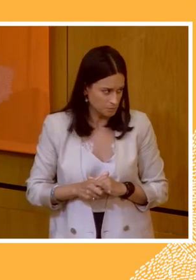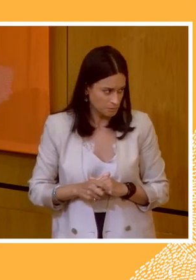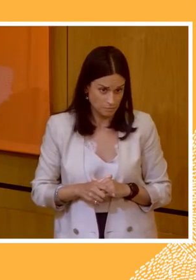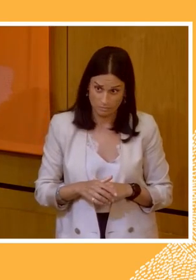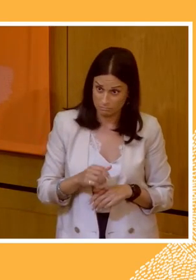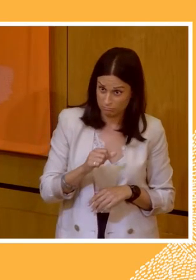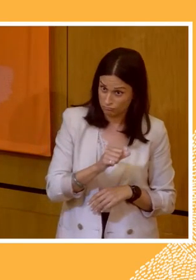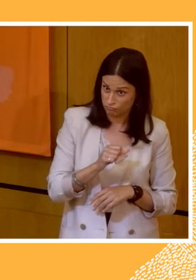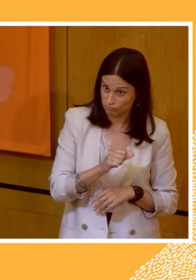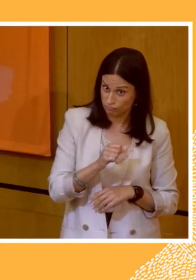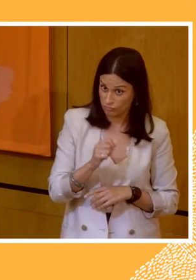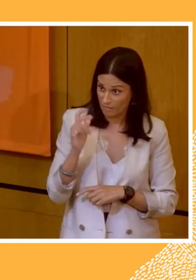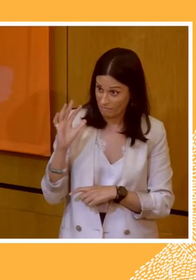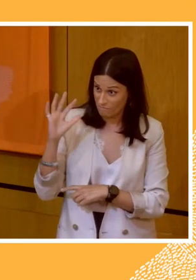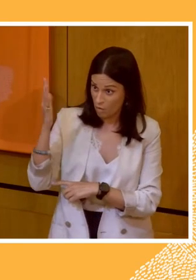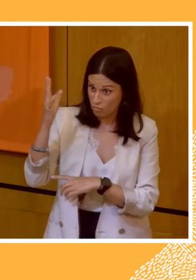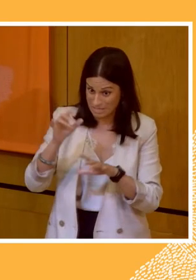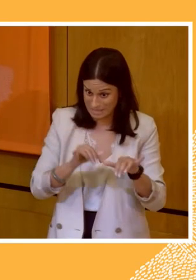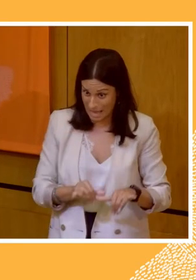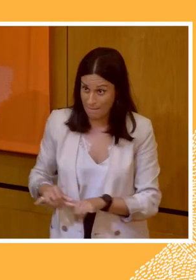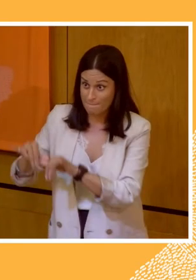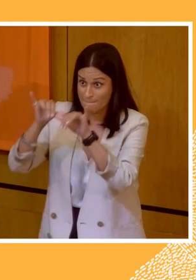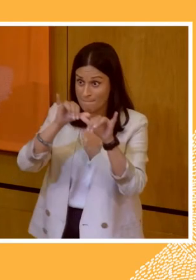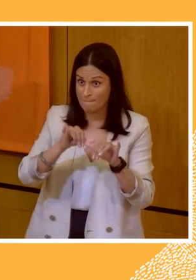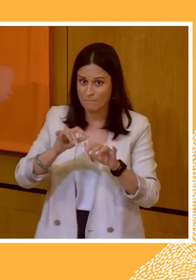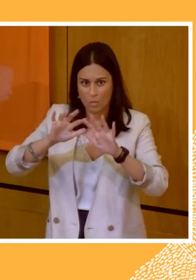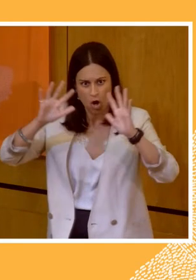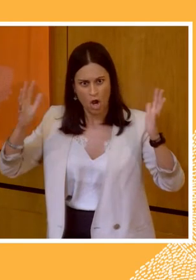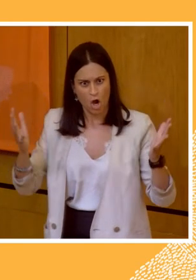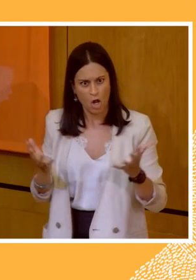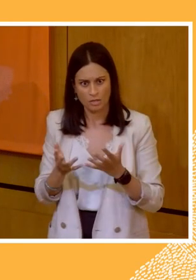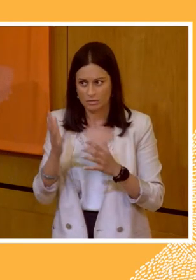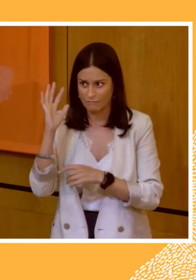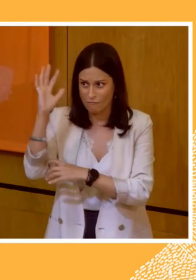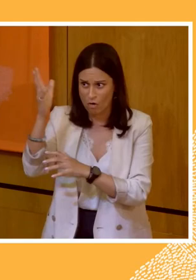Do you think forests sound the same in different places?